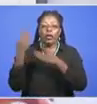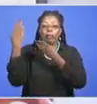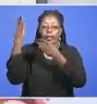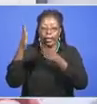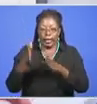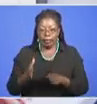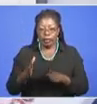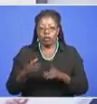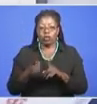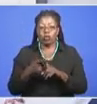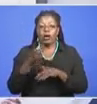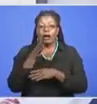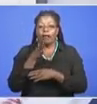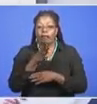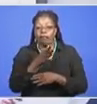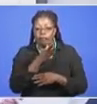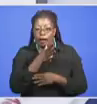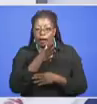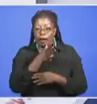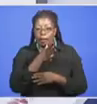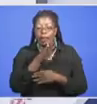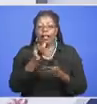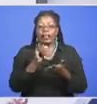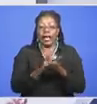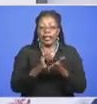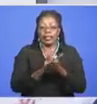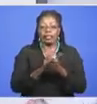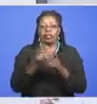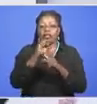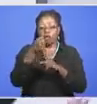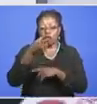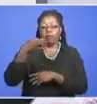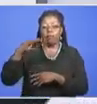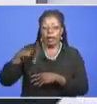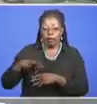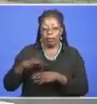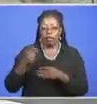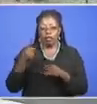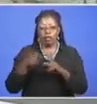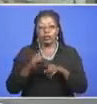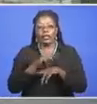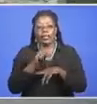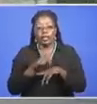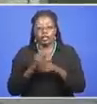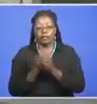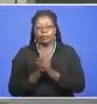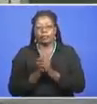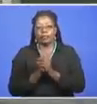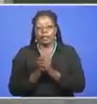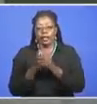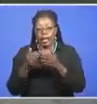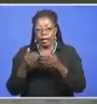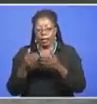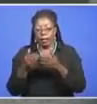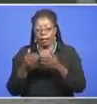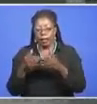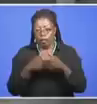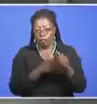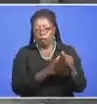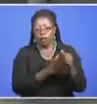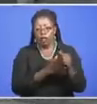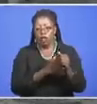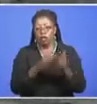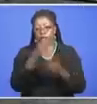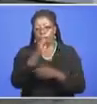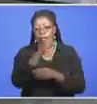for them to farm. That's a social benefit that accrues to the nation. Chairperson of the Shantytown Task Force Committee, Senator